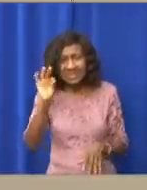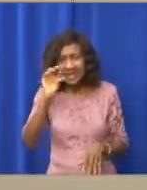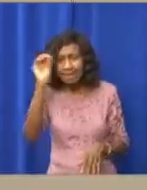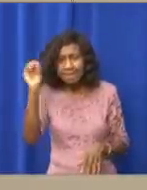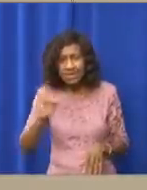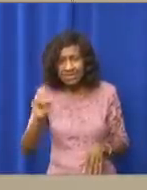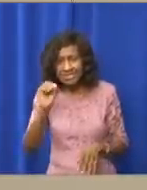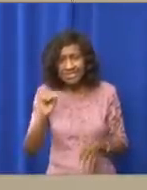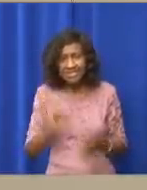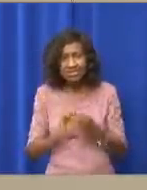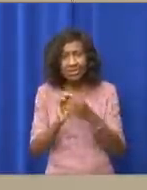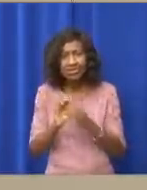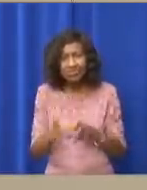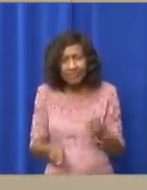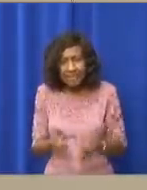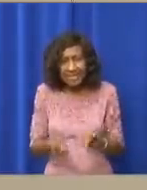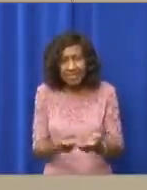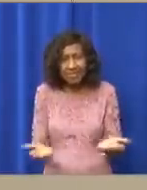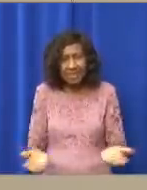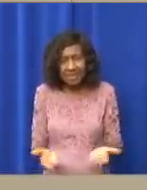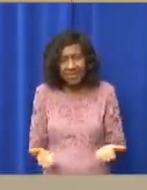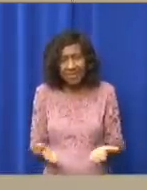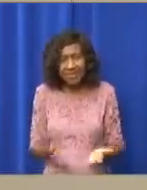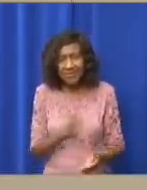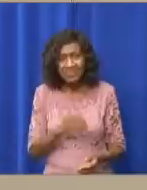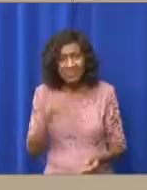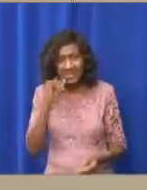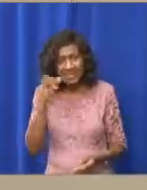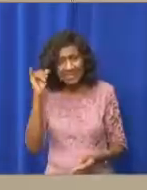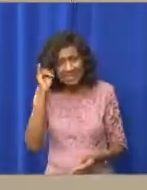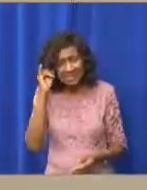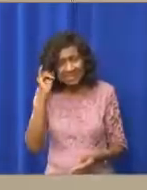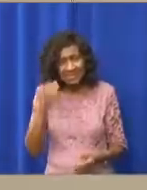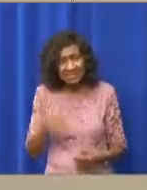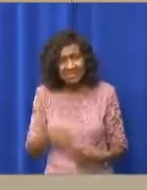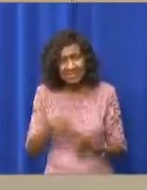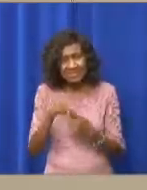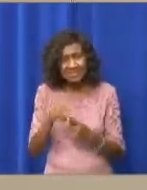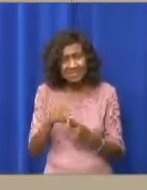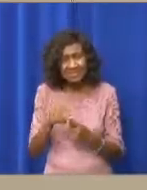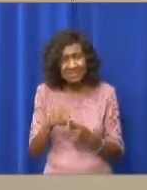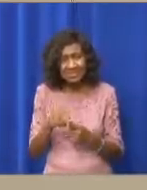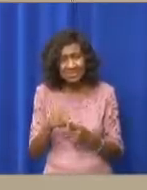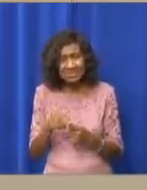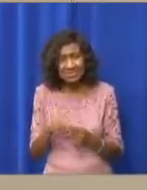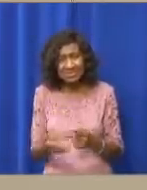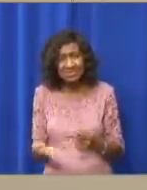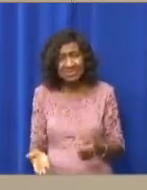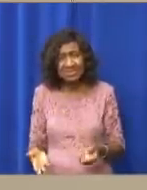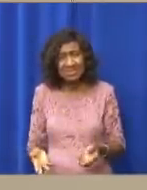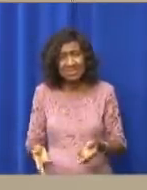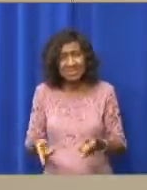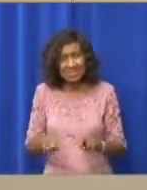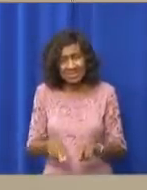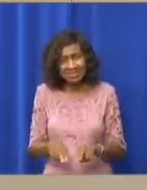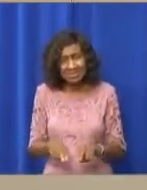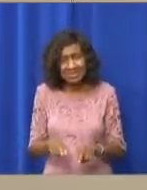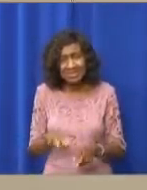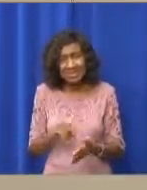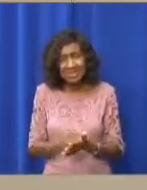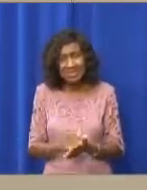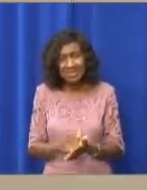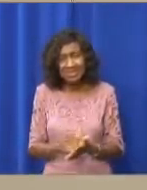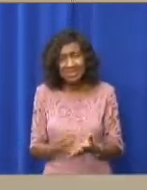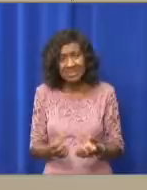population, and yesterday being the special situation that I think we all recognize it is, that the